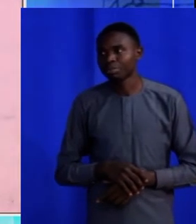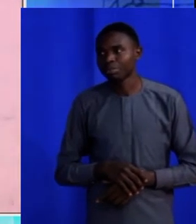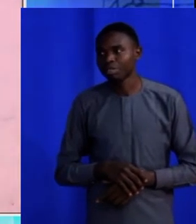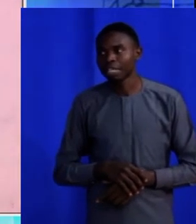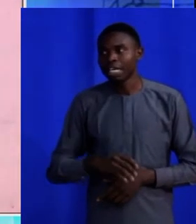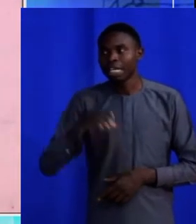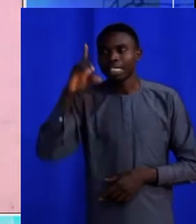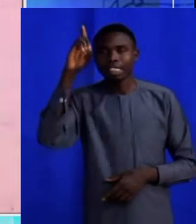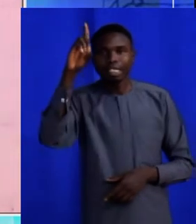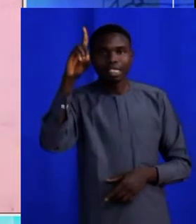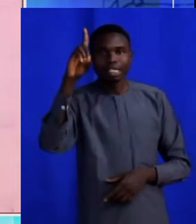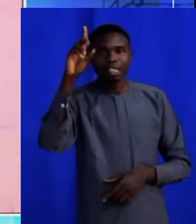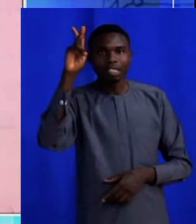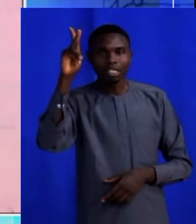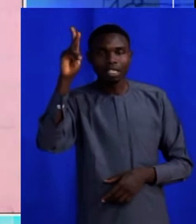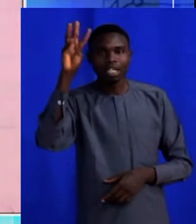farm animals provide what?